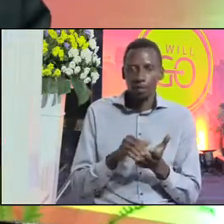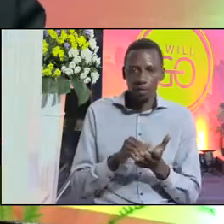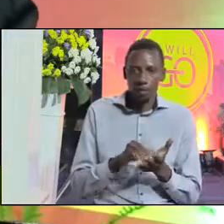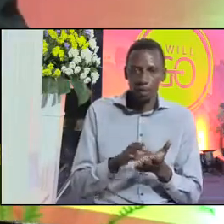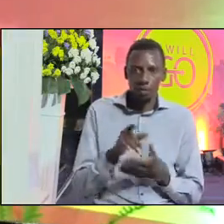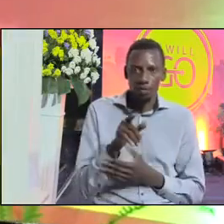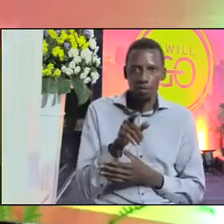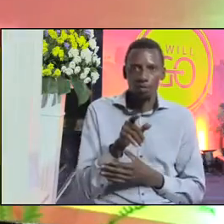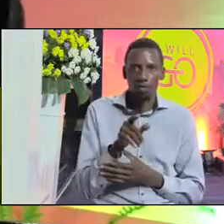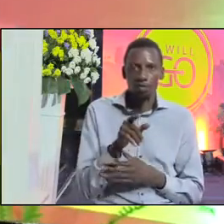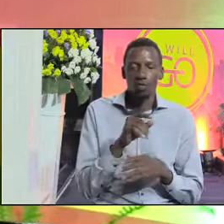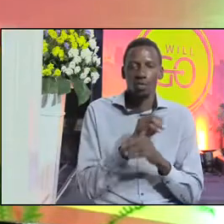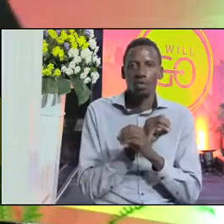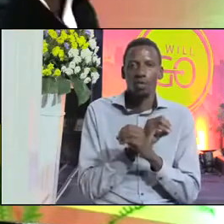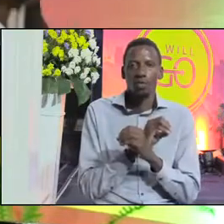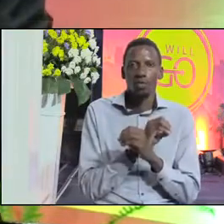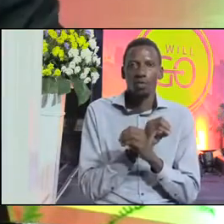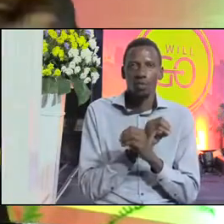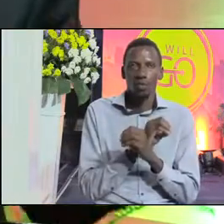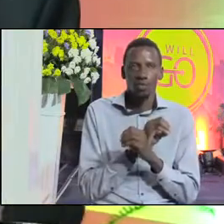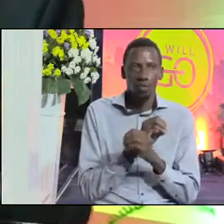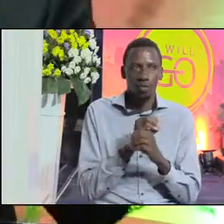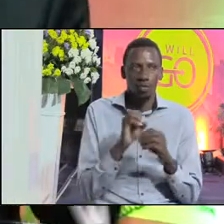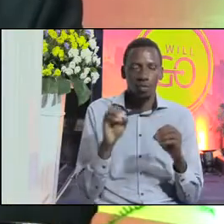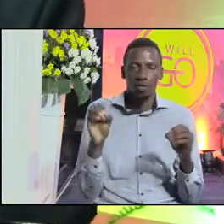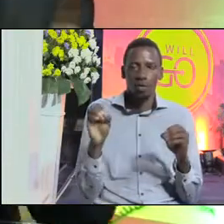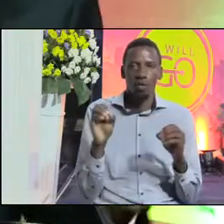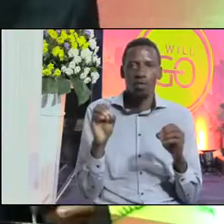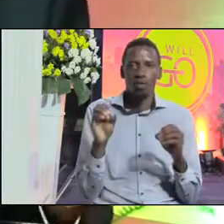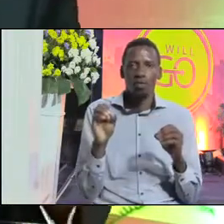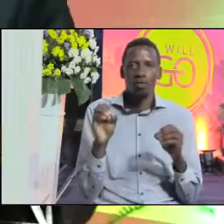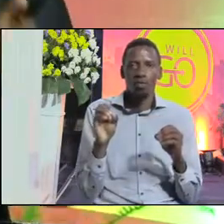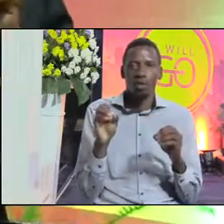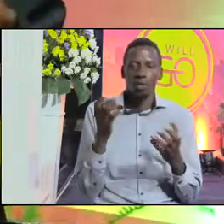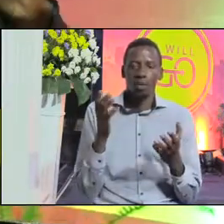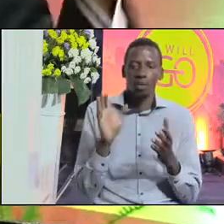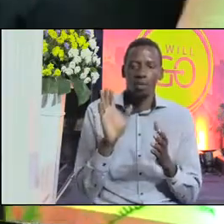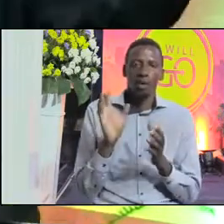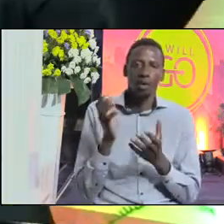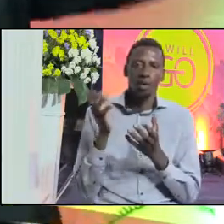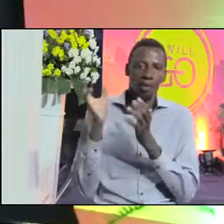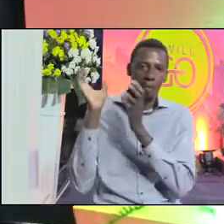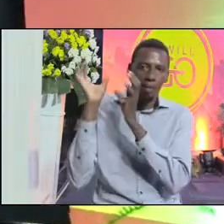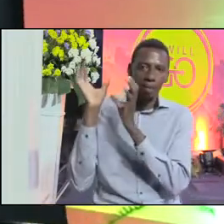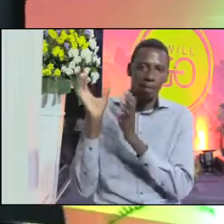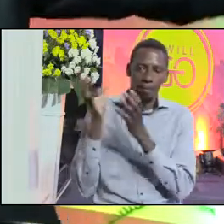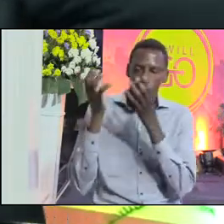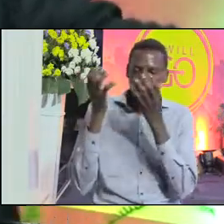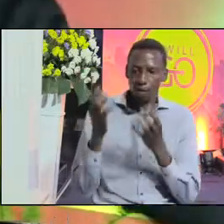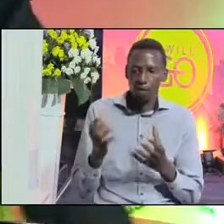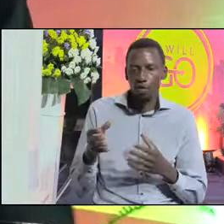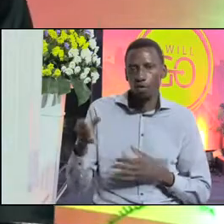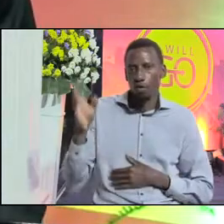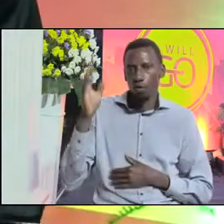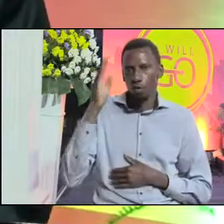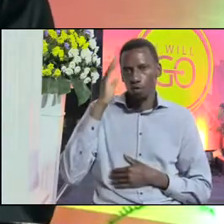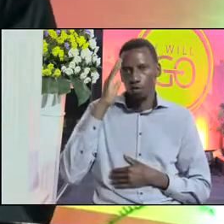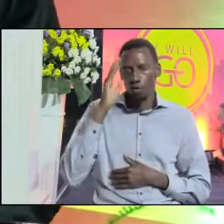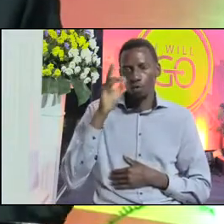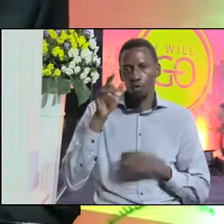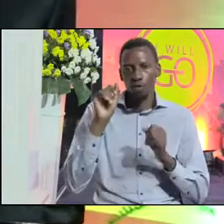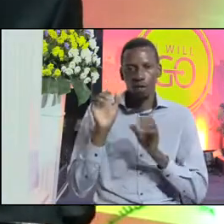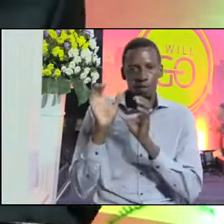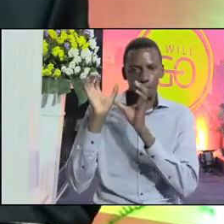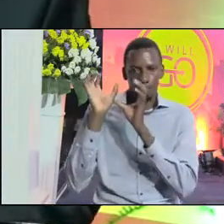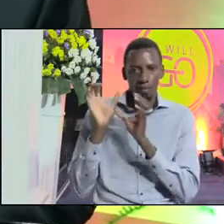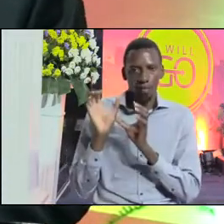word that no matter what your heavy burden may be, God knows how much you can bear.